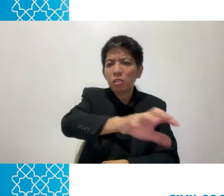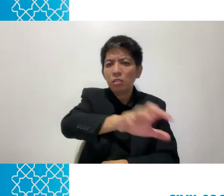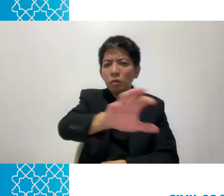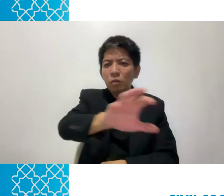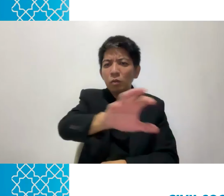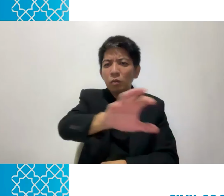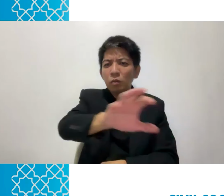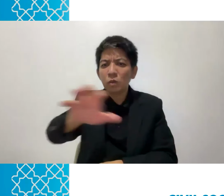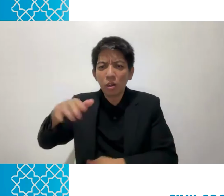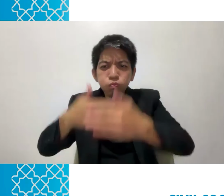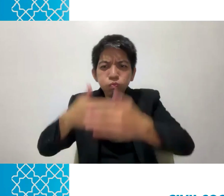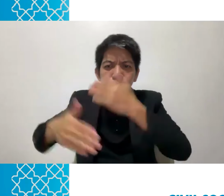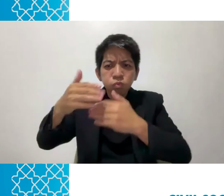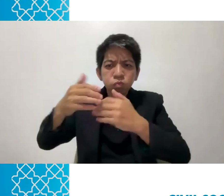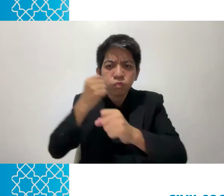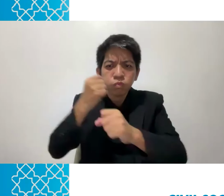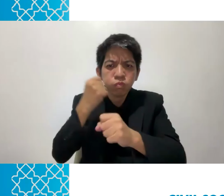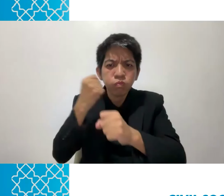time there's a project.